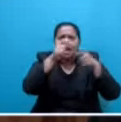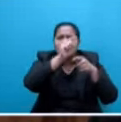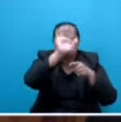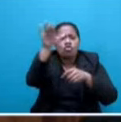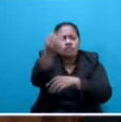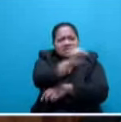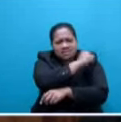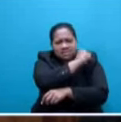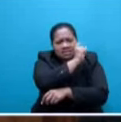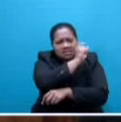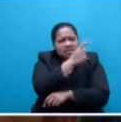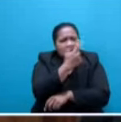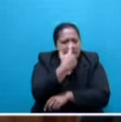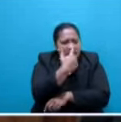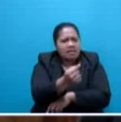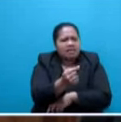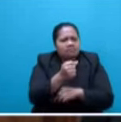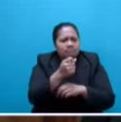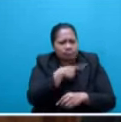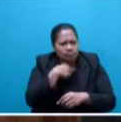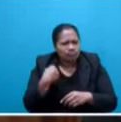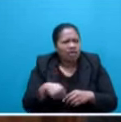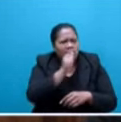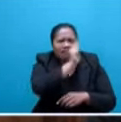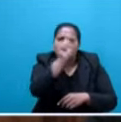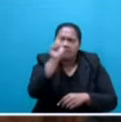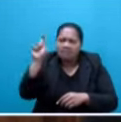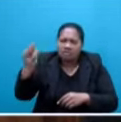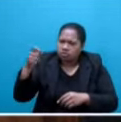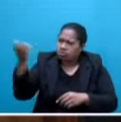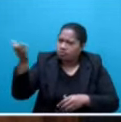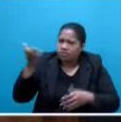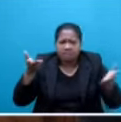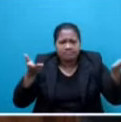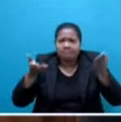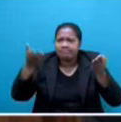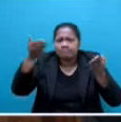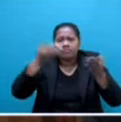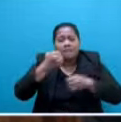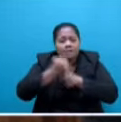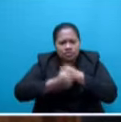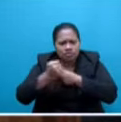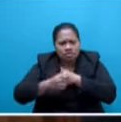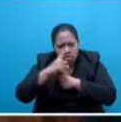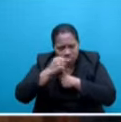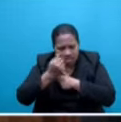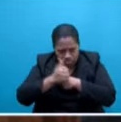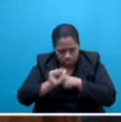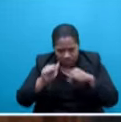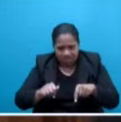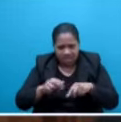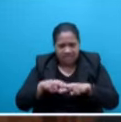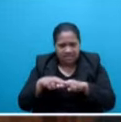and China to bring harvesting machines that is suitable to our cane farmers. It is sad reality that there is no